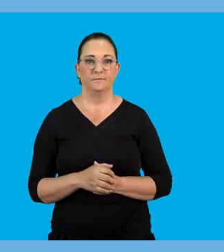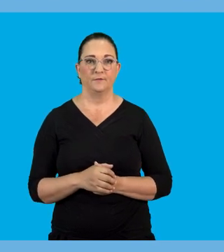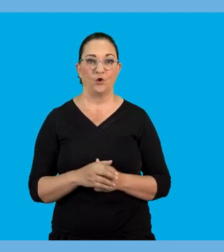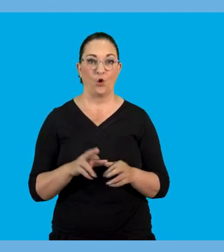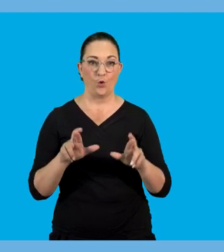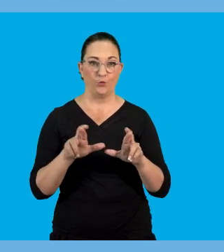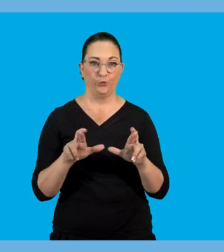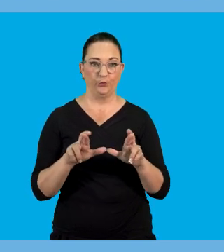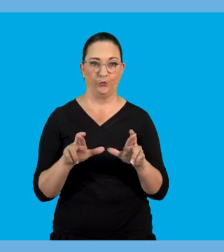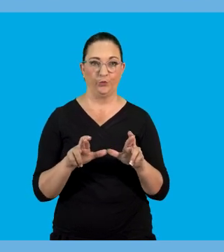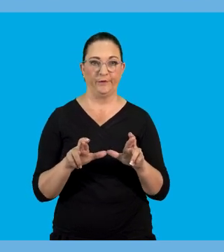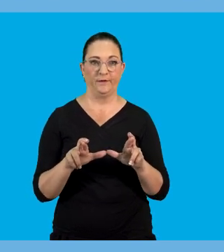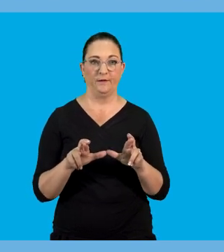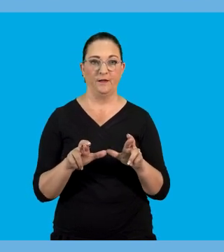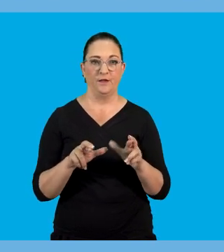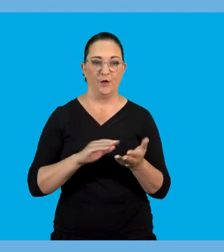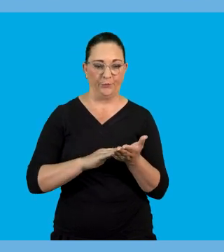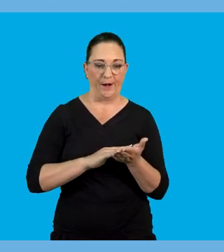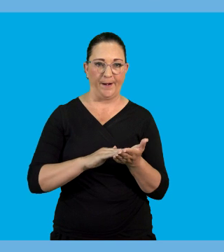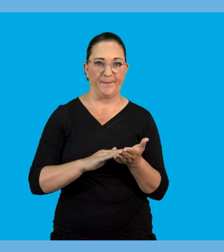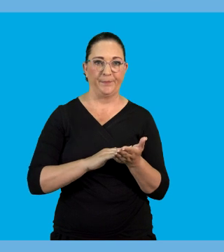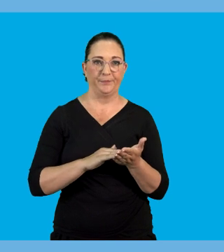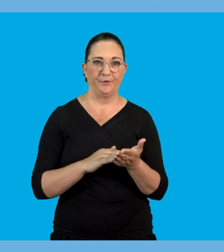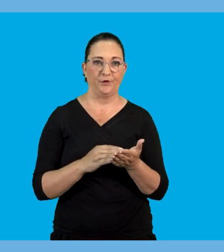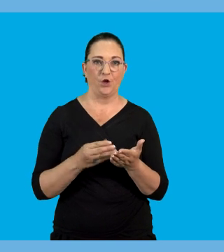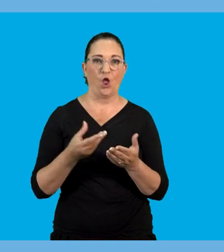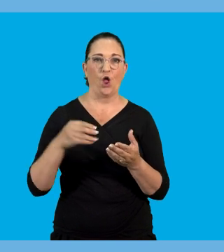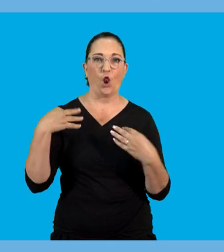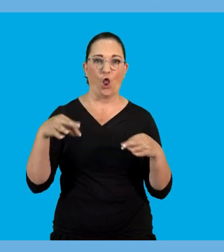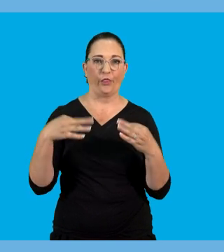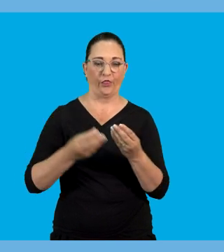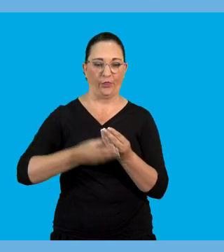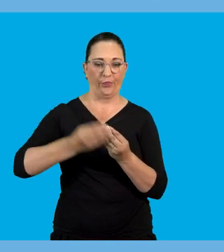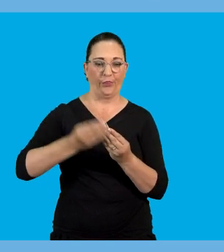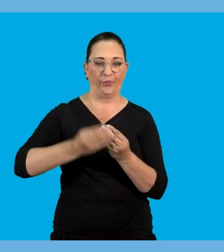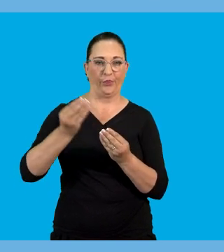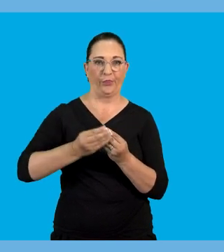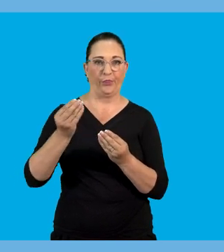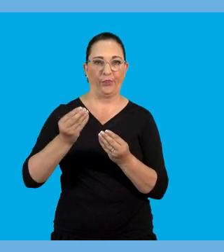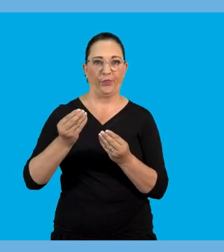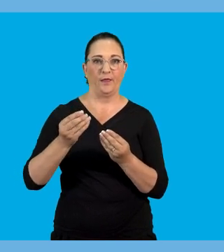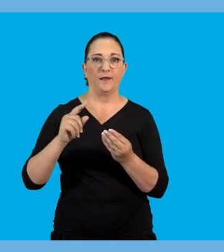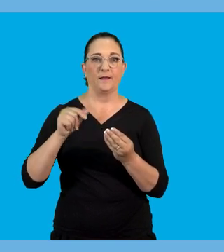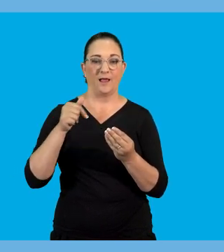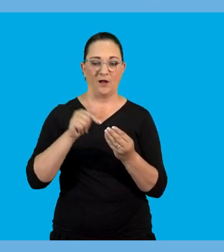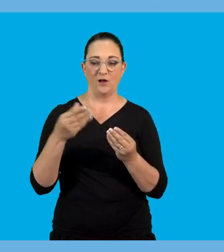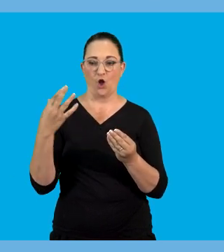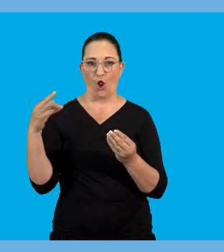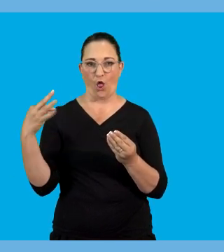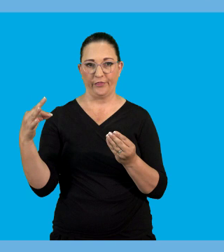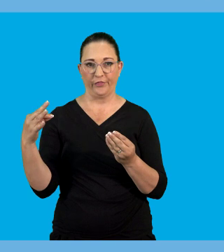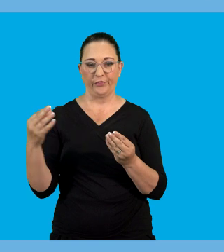It says, the ruler in this photo has been rubbed with a cloth. So remember, rubbing a substance with another